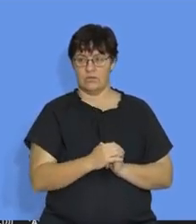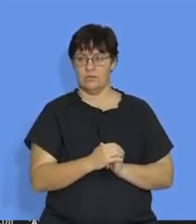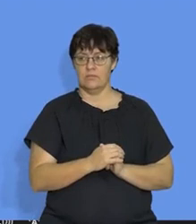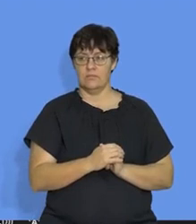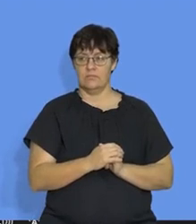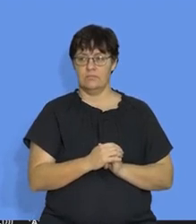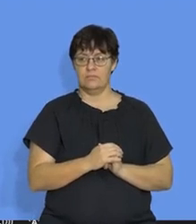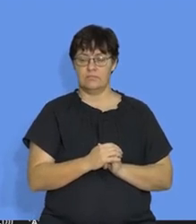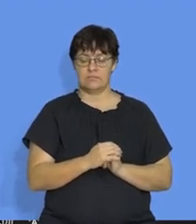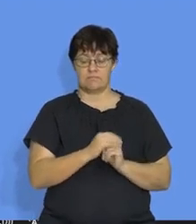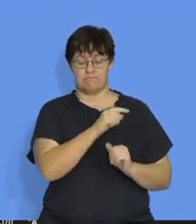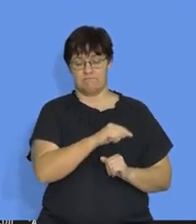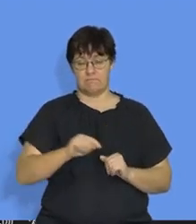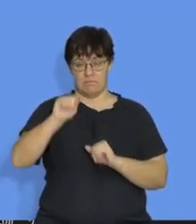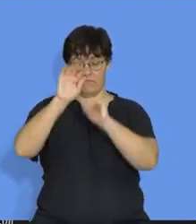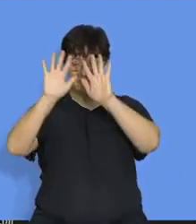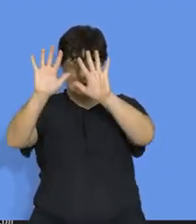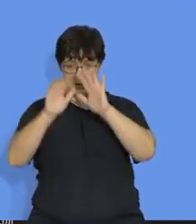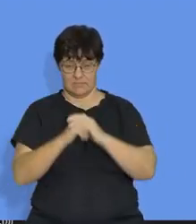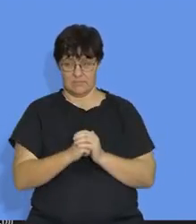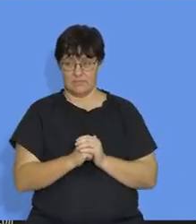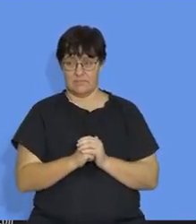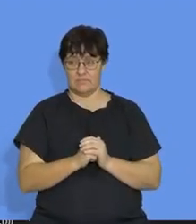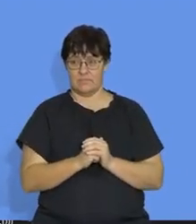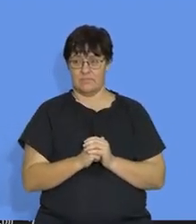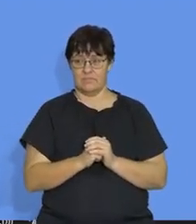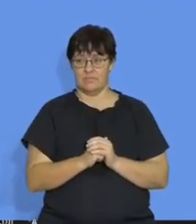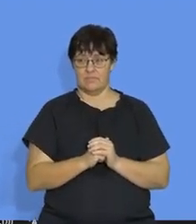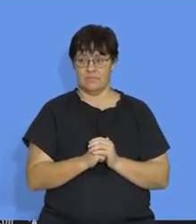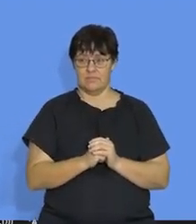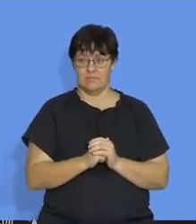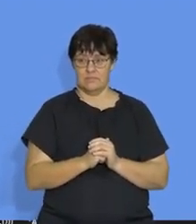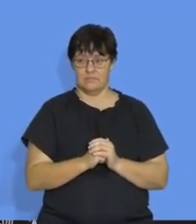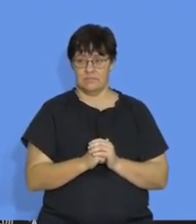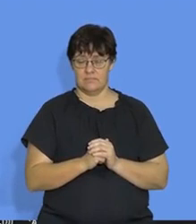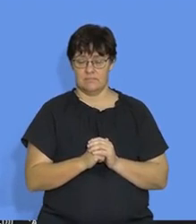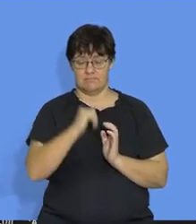over 2 to the power of 10.